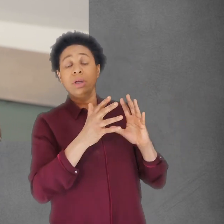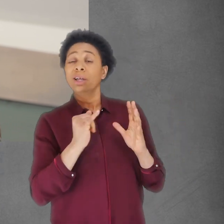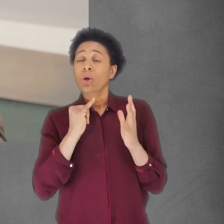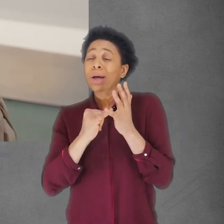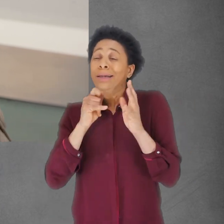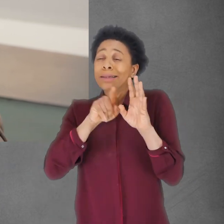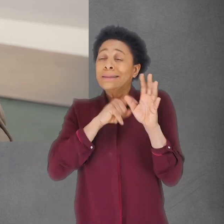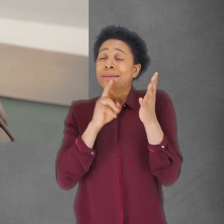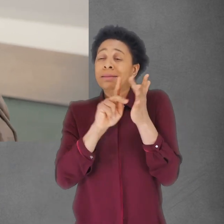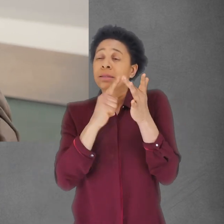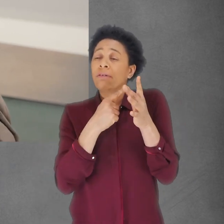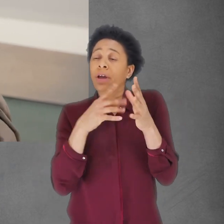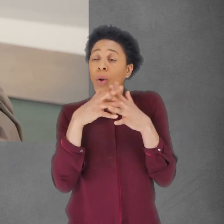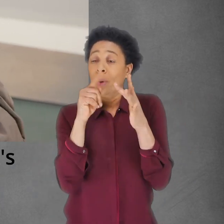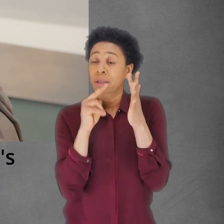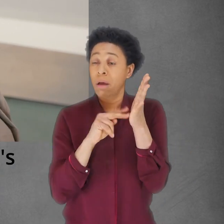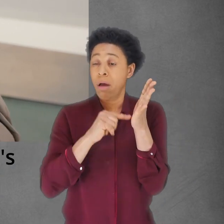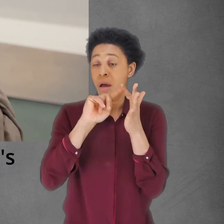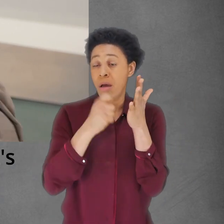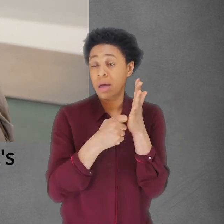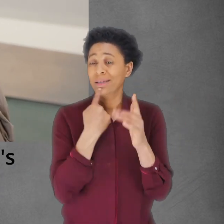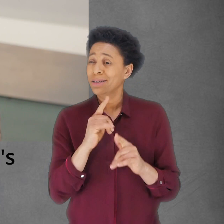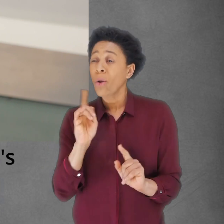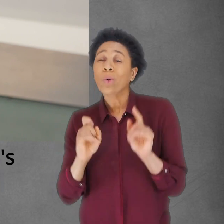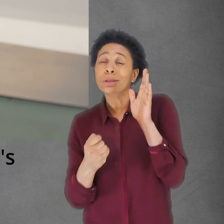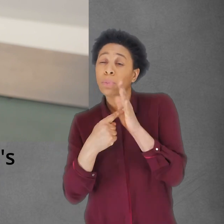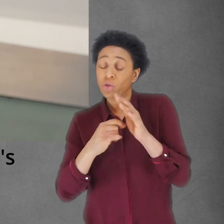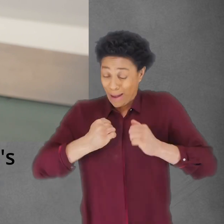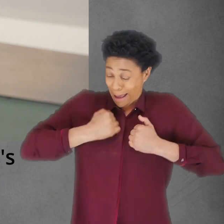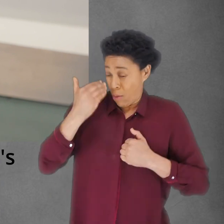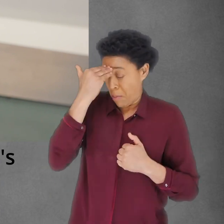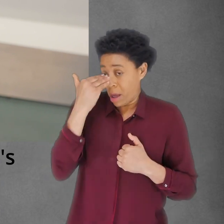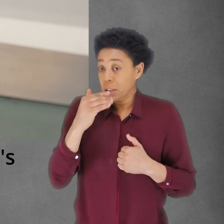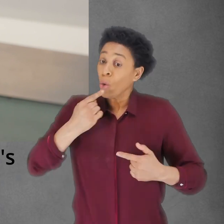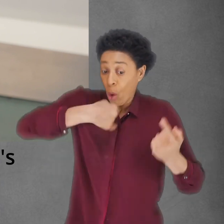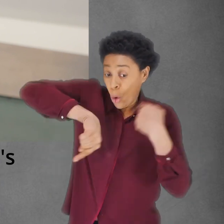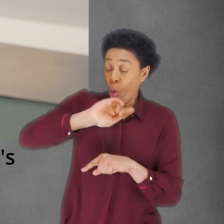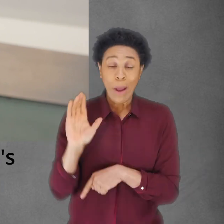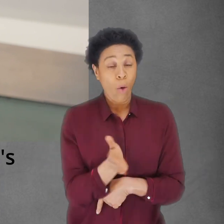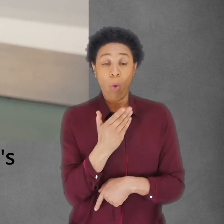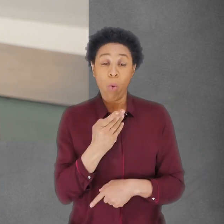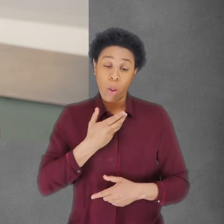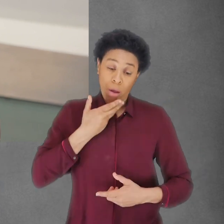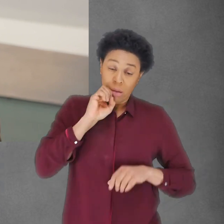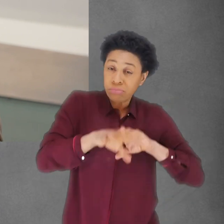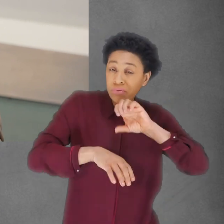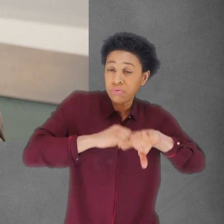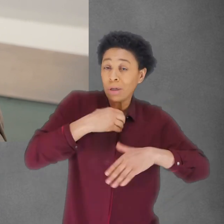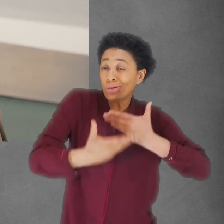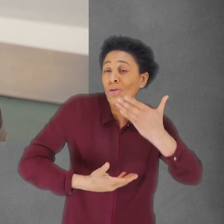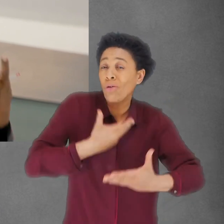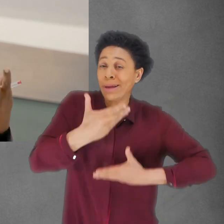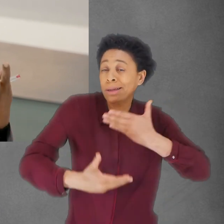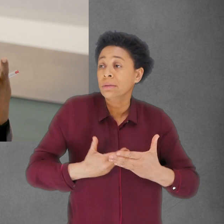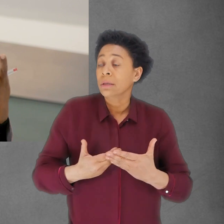another person that I think about, Sylvia Wynter, who talks about human beings, and what's so important about the way our minds work is